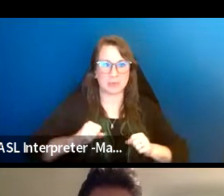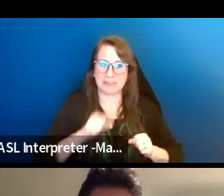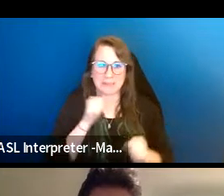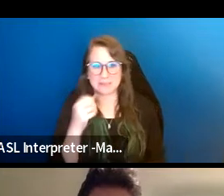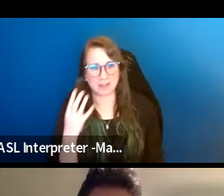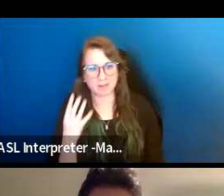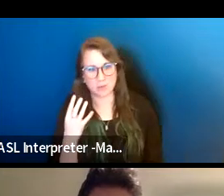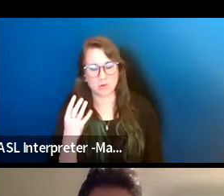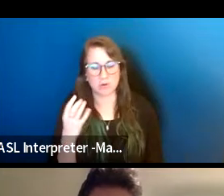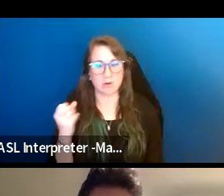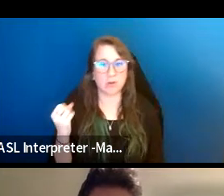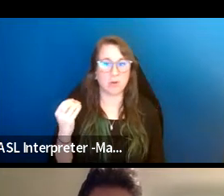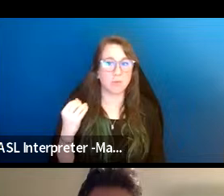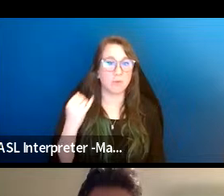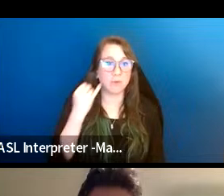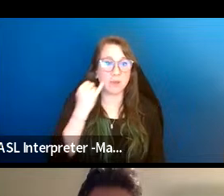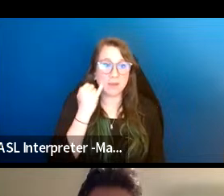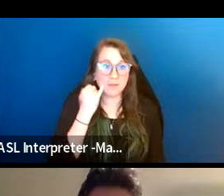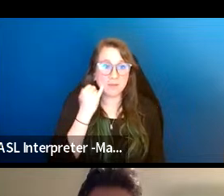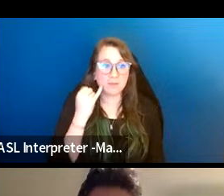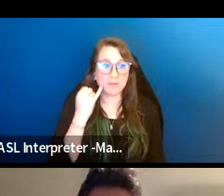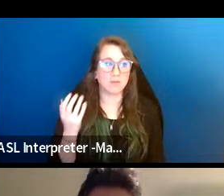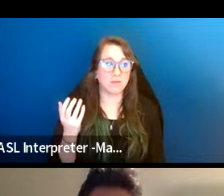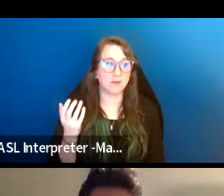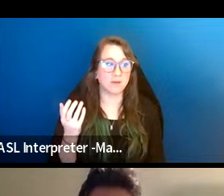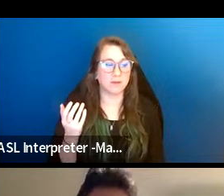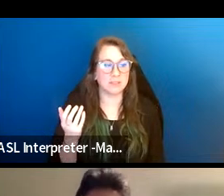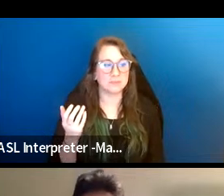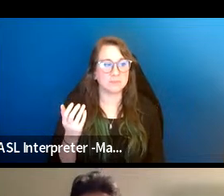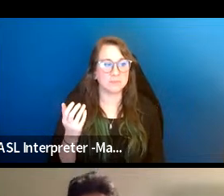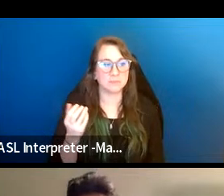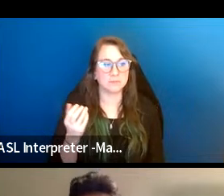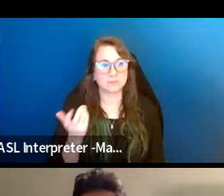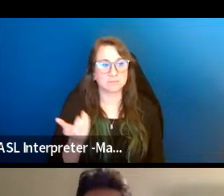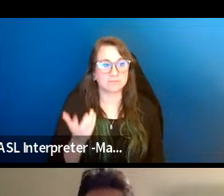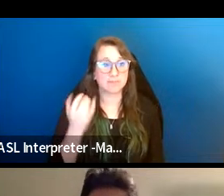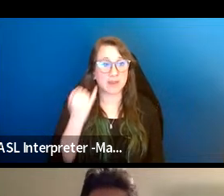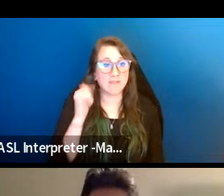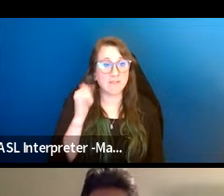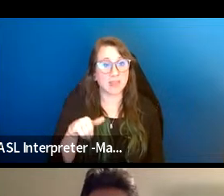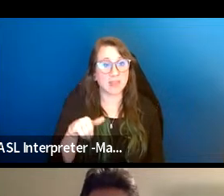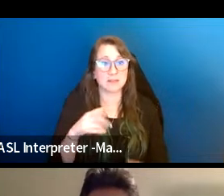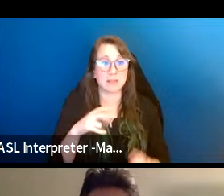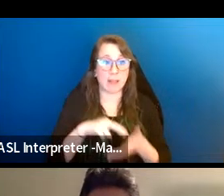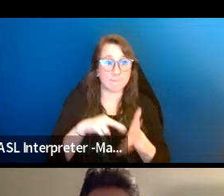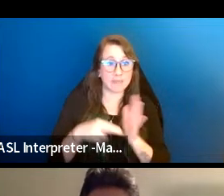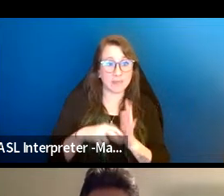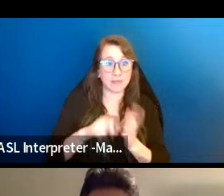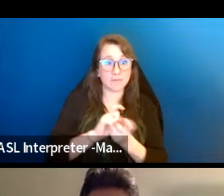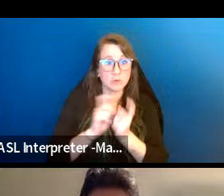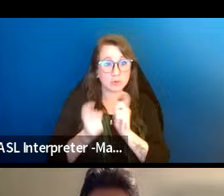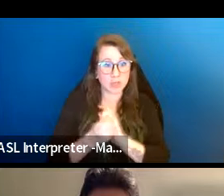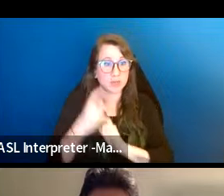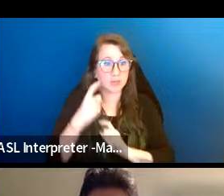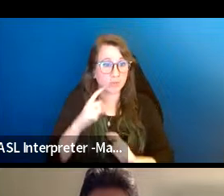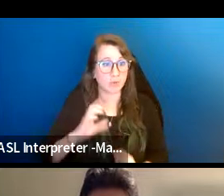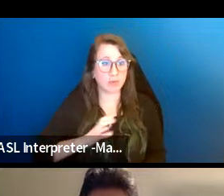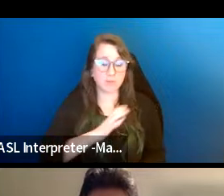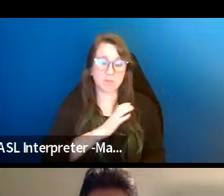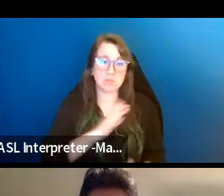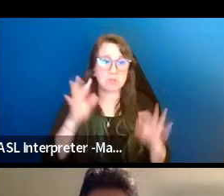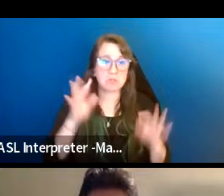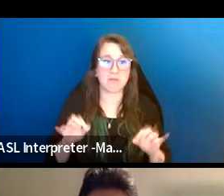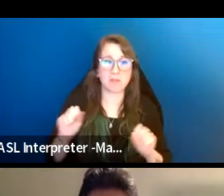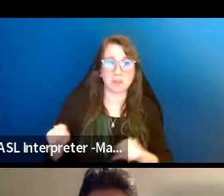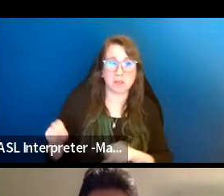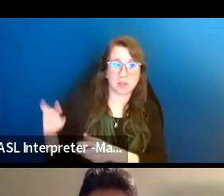So if that's a meaningful change for the commission, we could definitely work